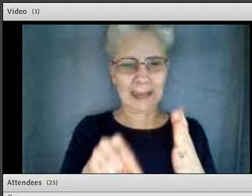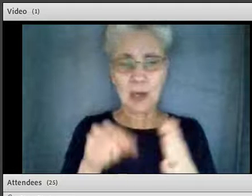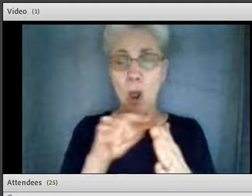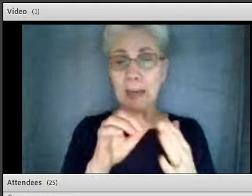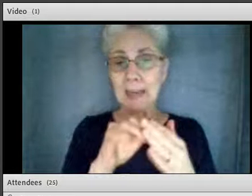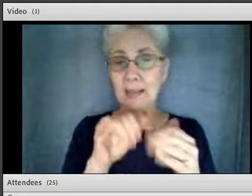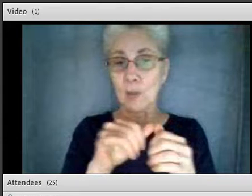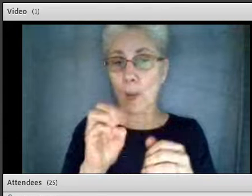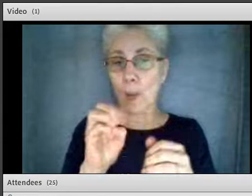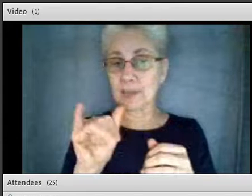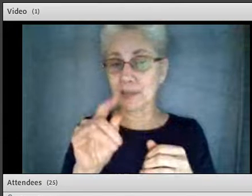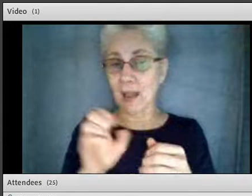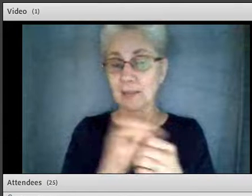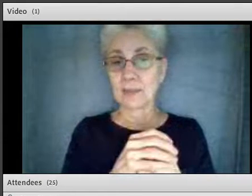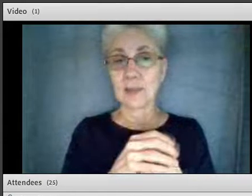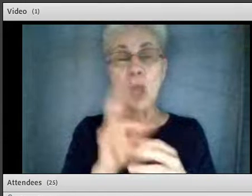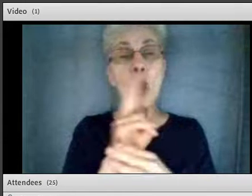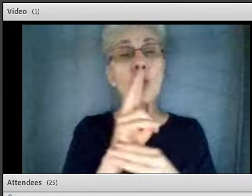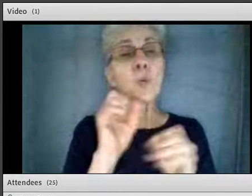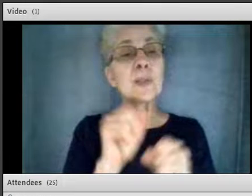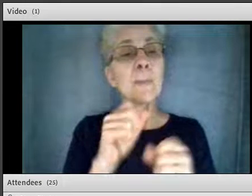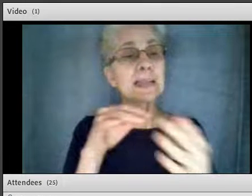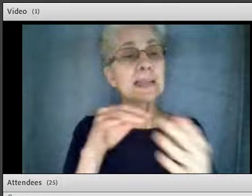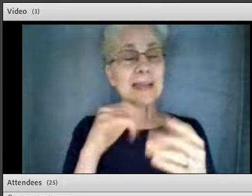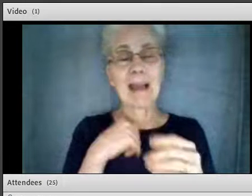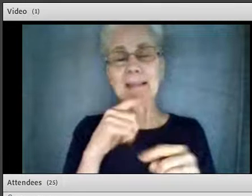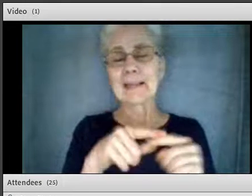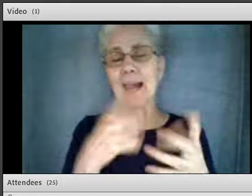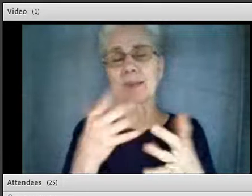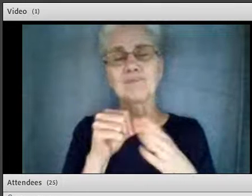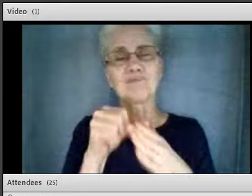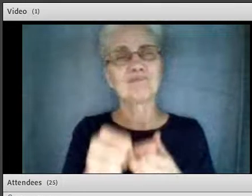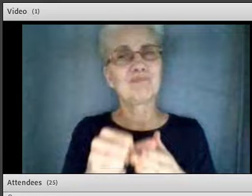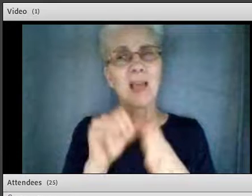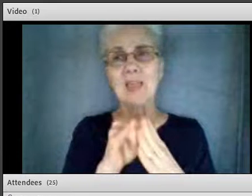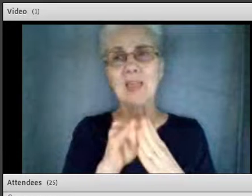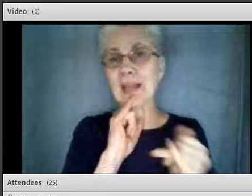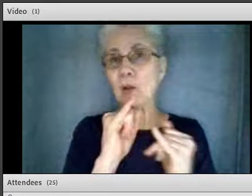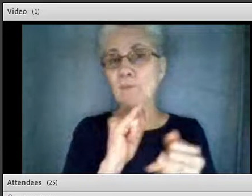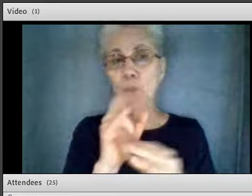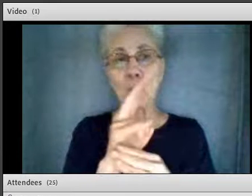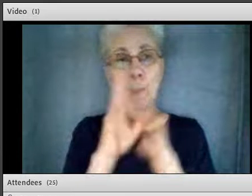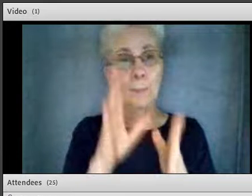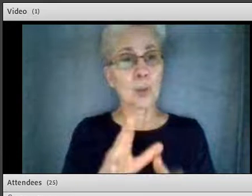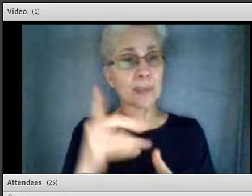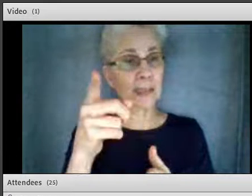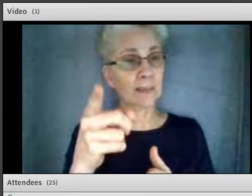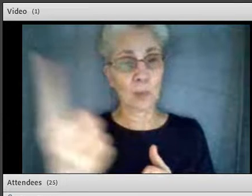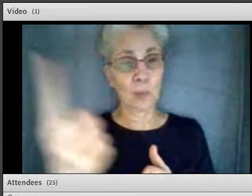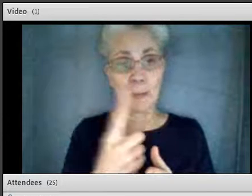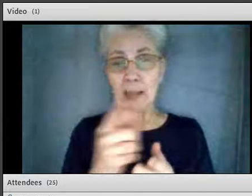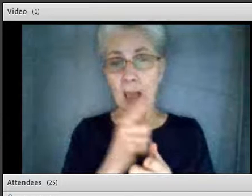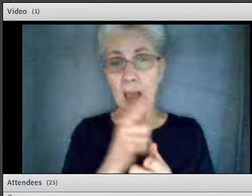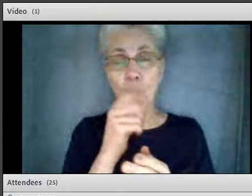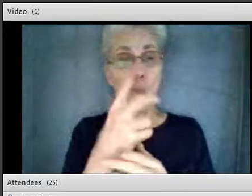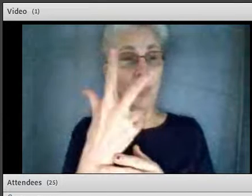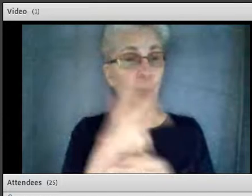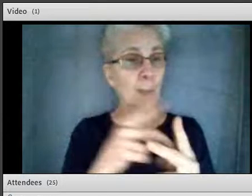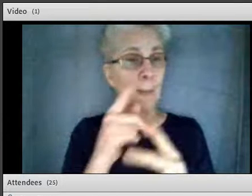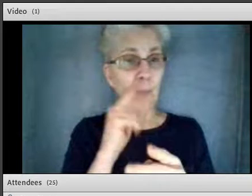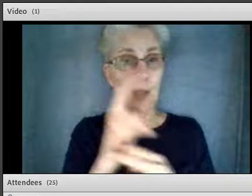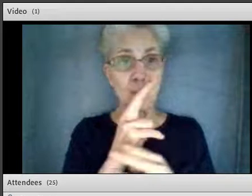Usability studies, I cannot interview a user. Interview 3 users for a usability study, and I guarantee you will